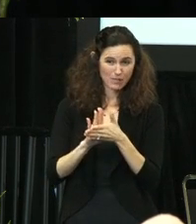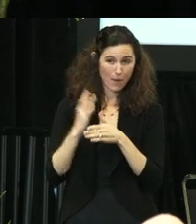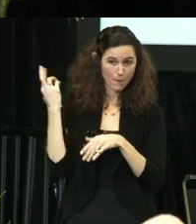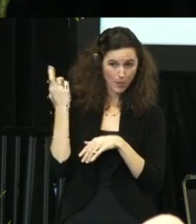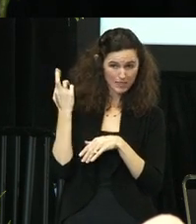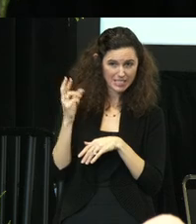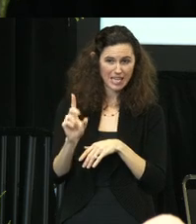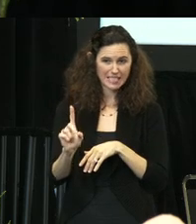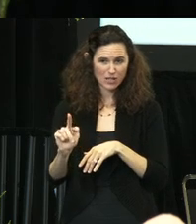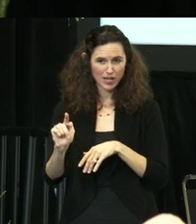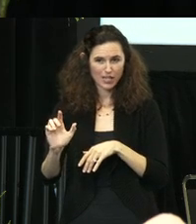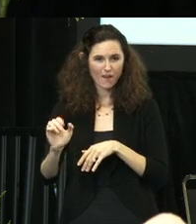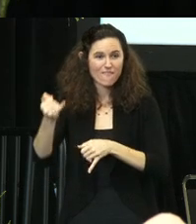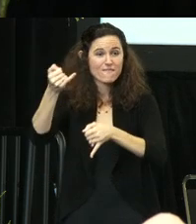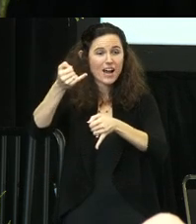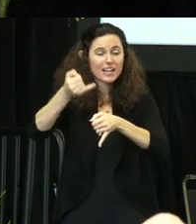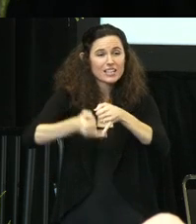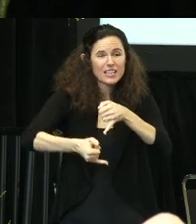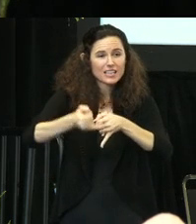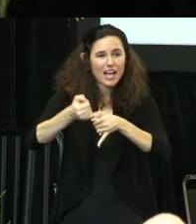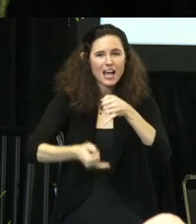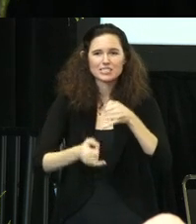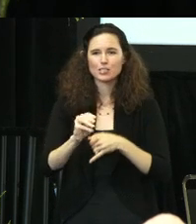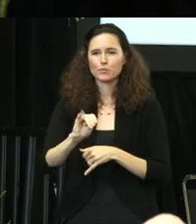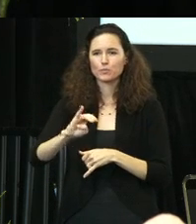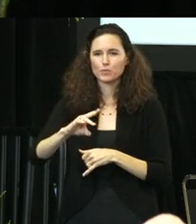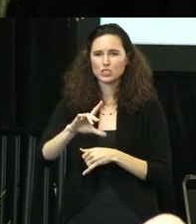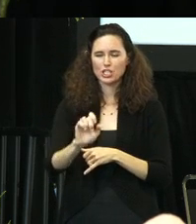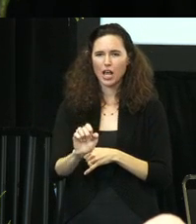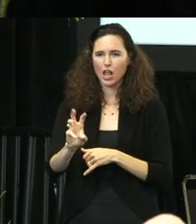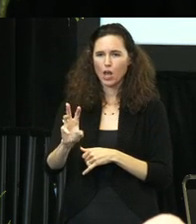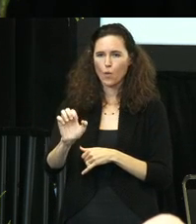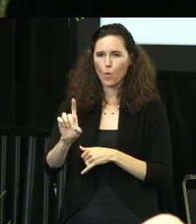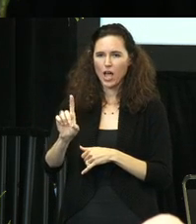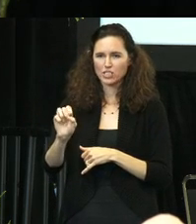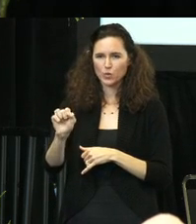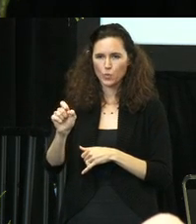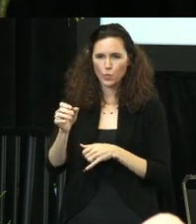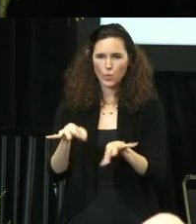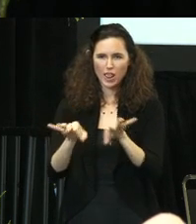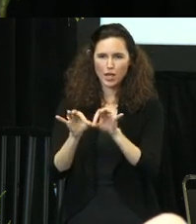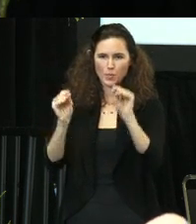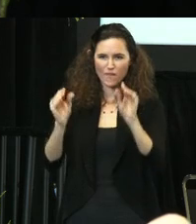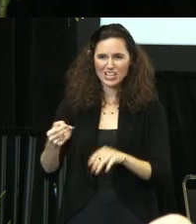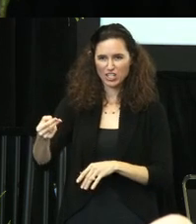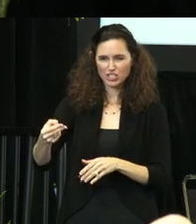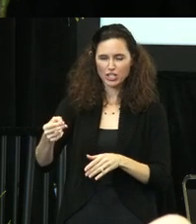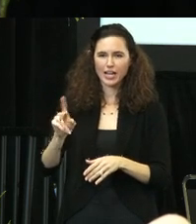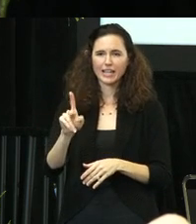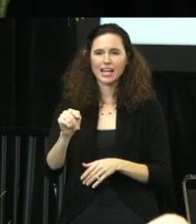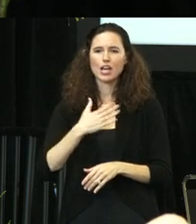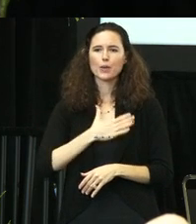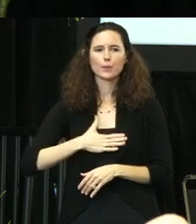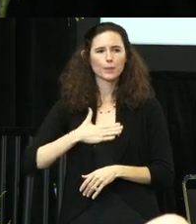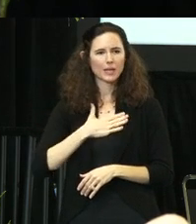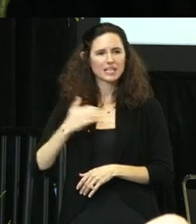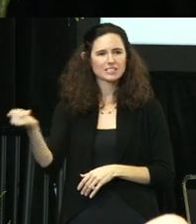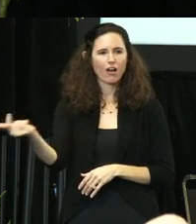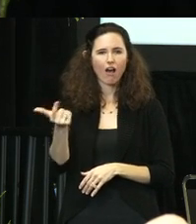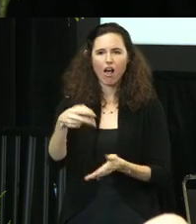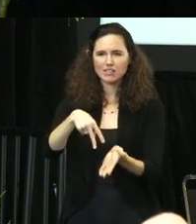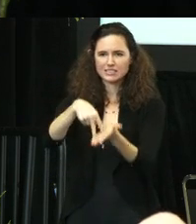Downtown. And finally, last but not least, Rochelle Wadsworth, professor of history at Kent. If you would all please